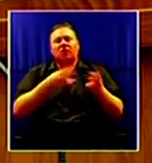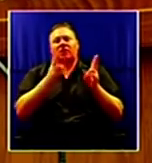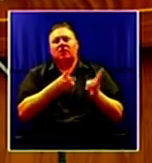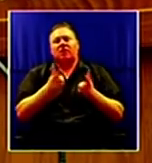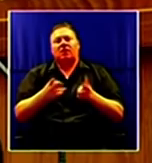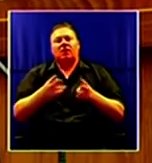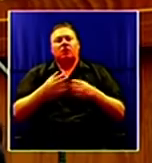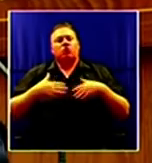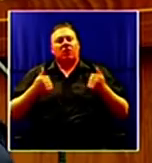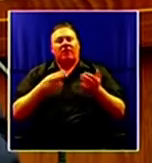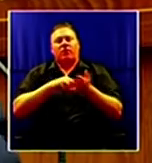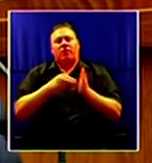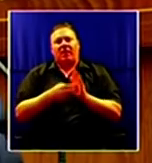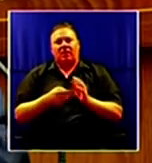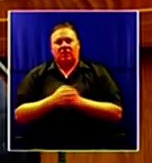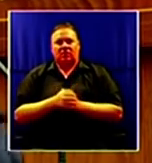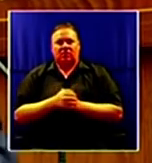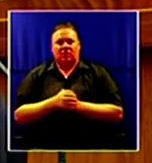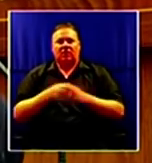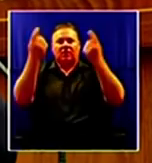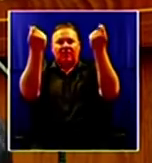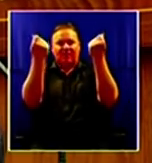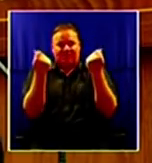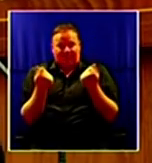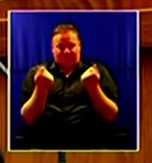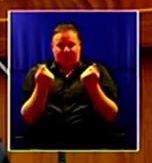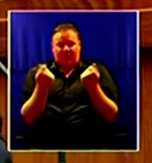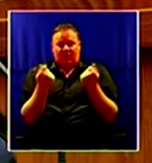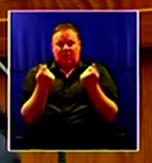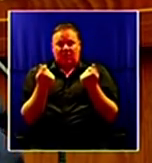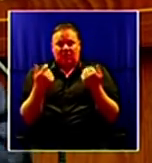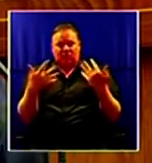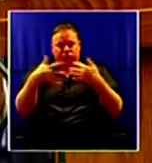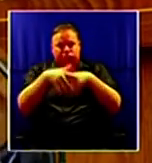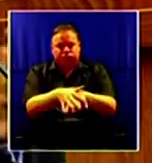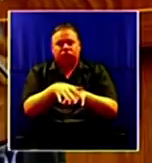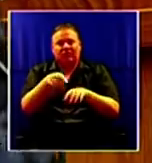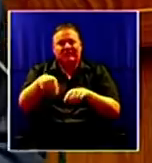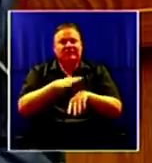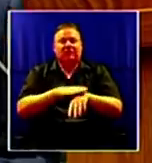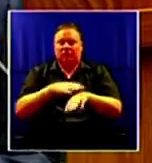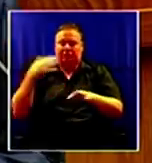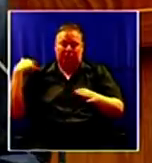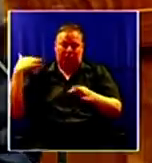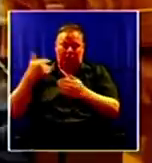Continuing on the path of fiscal consolidation during these economic times was a difficult